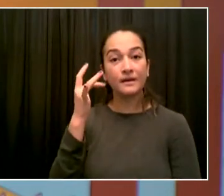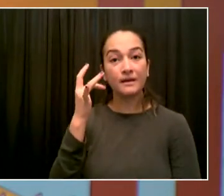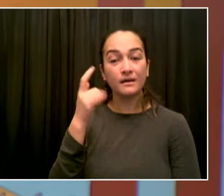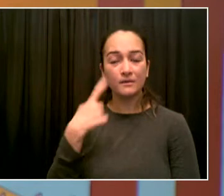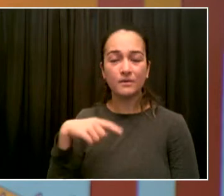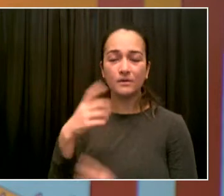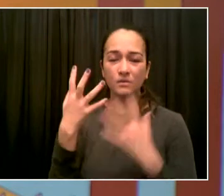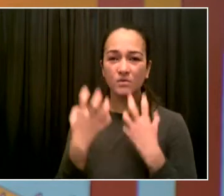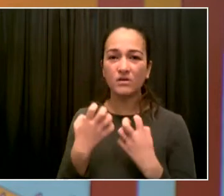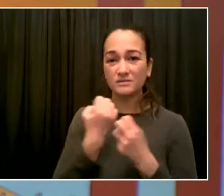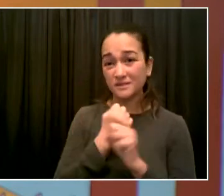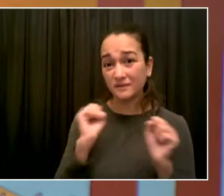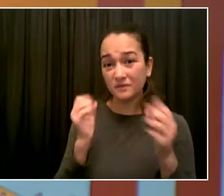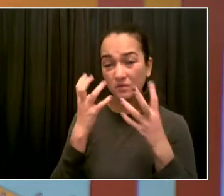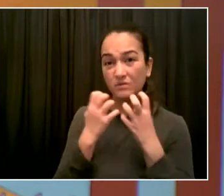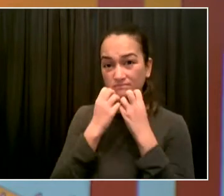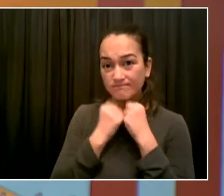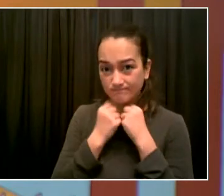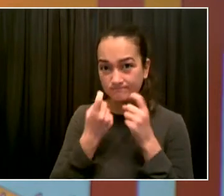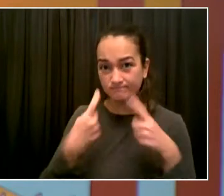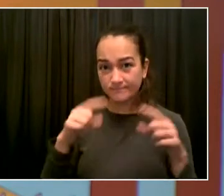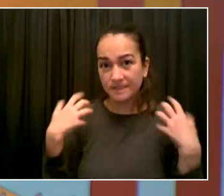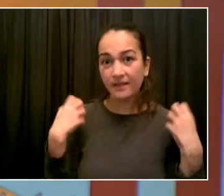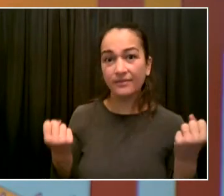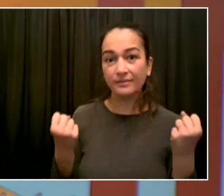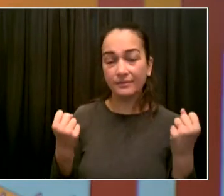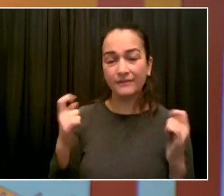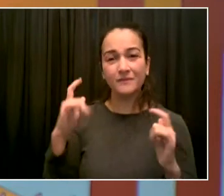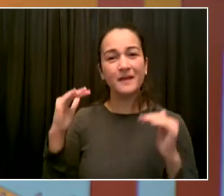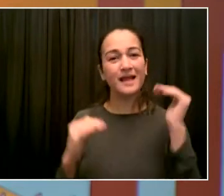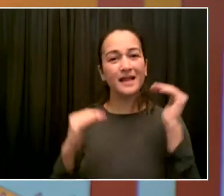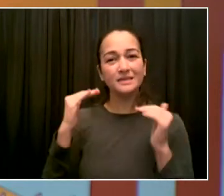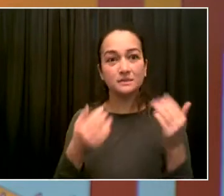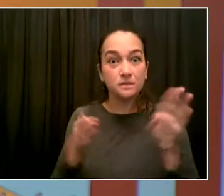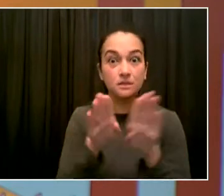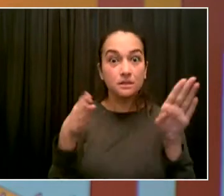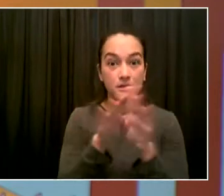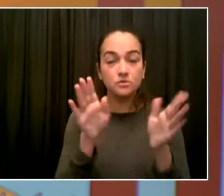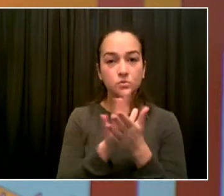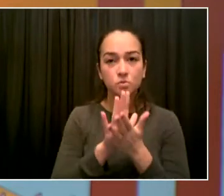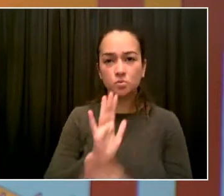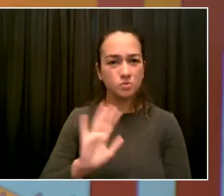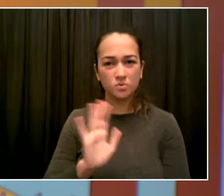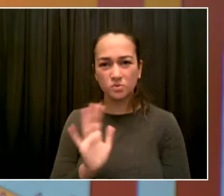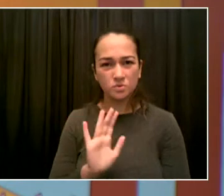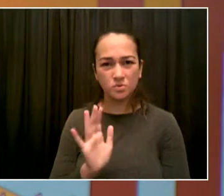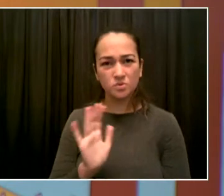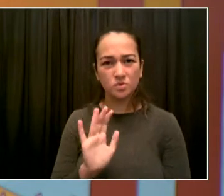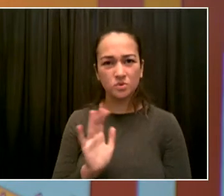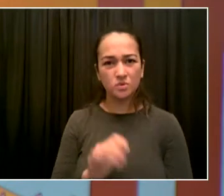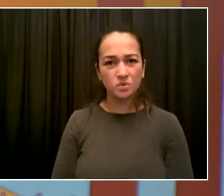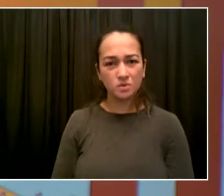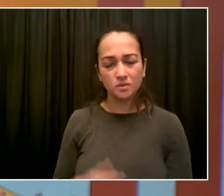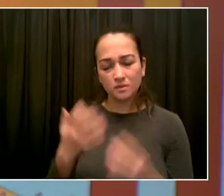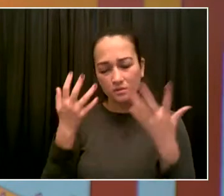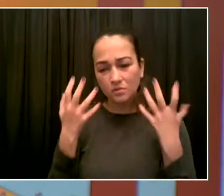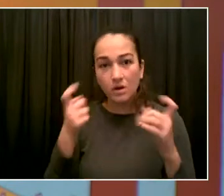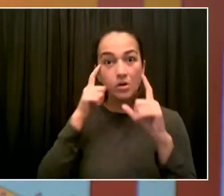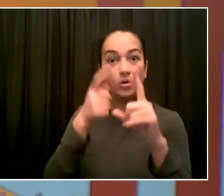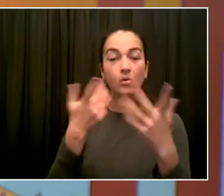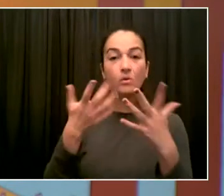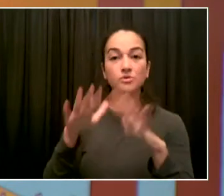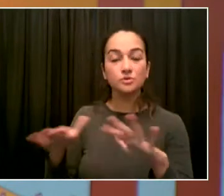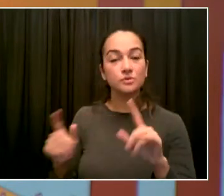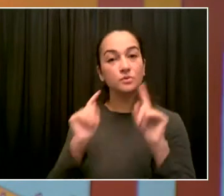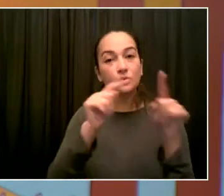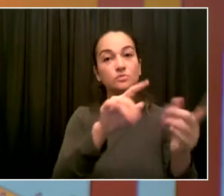we looked at what we were seeing initially. We looked at the data again, talked through different scenarios. Both these ideas, as I mentioned, have been